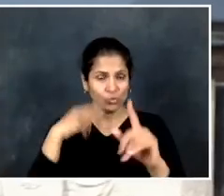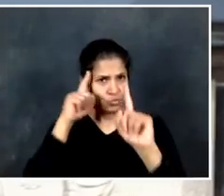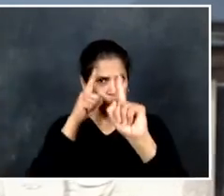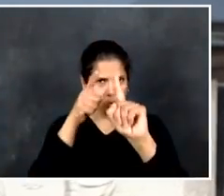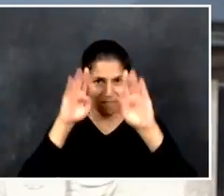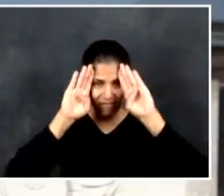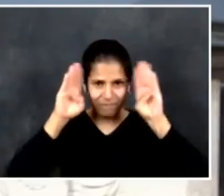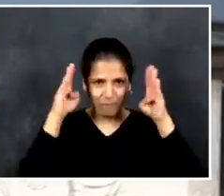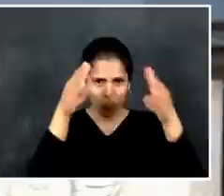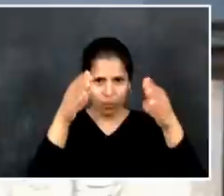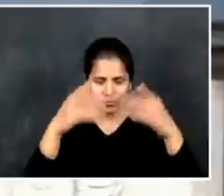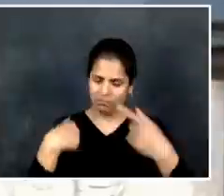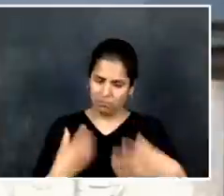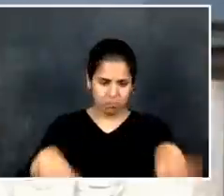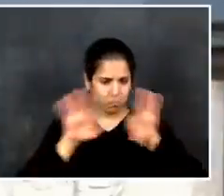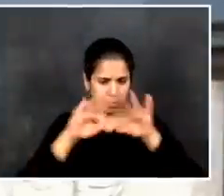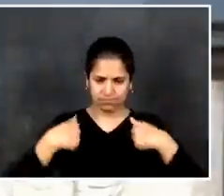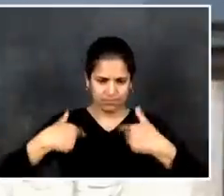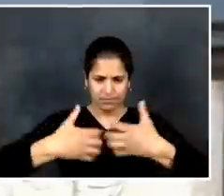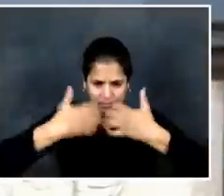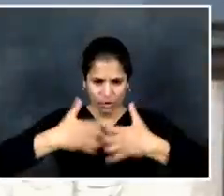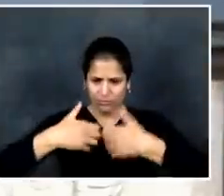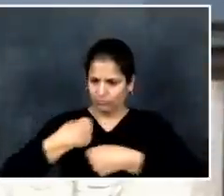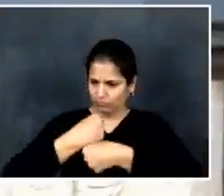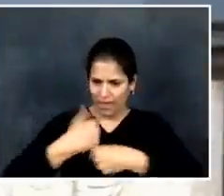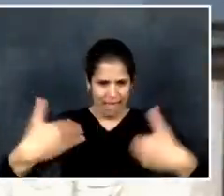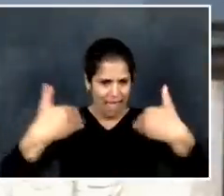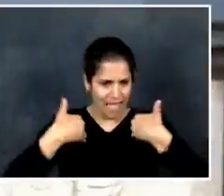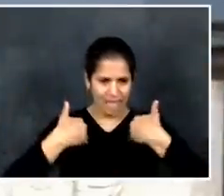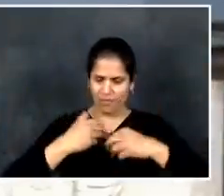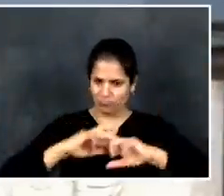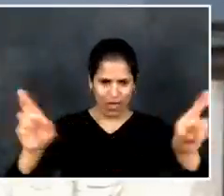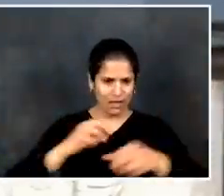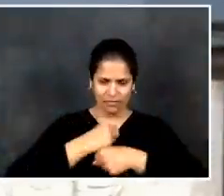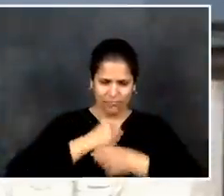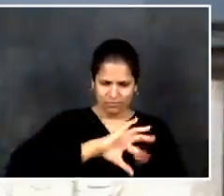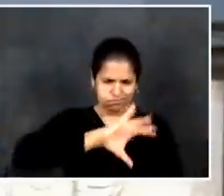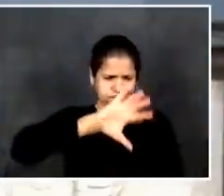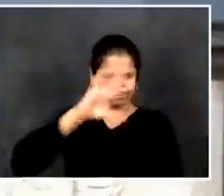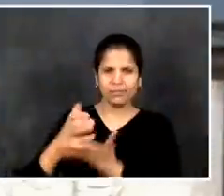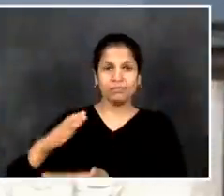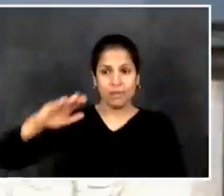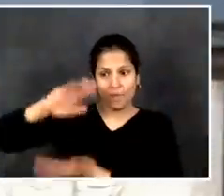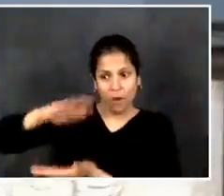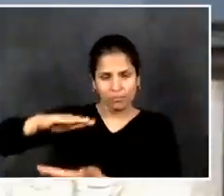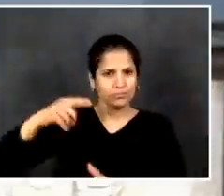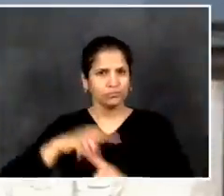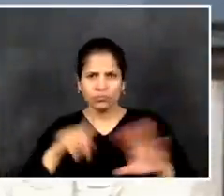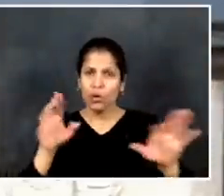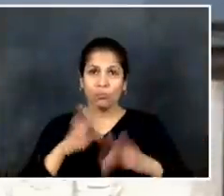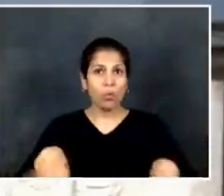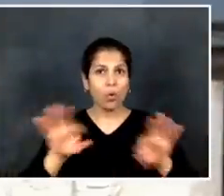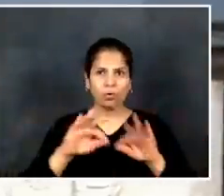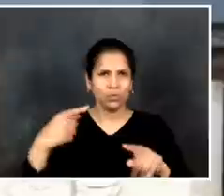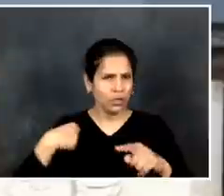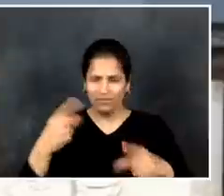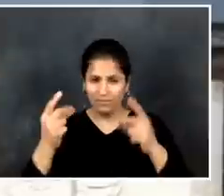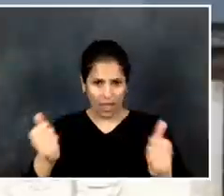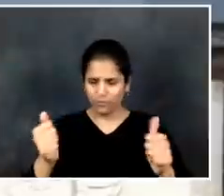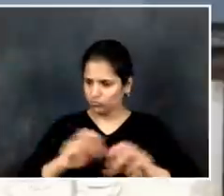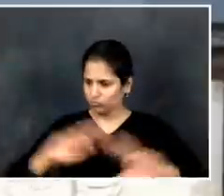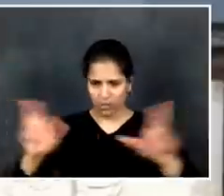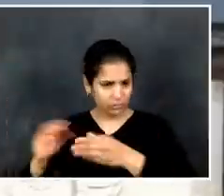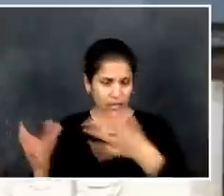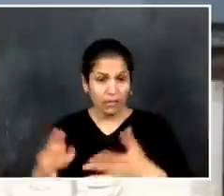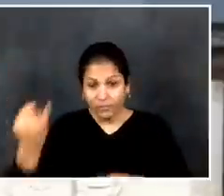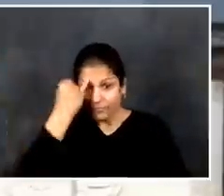that we know how to turn it on rapidly for anything that we think we might need that's viable to produce here. And then